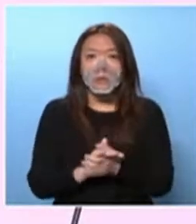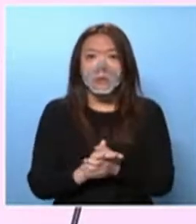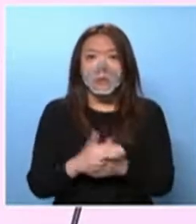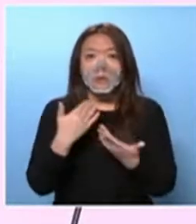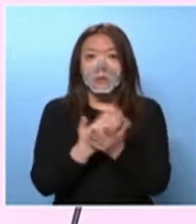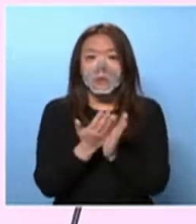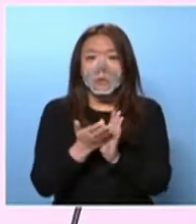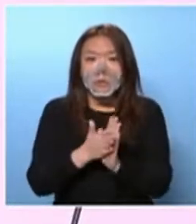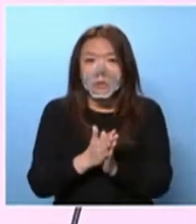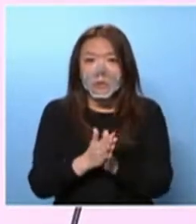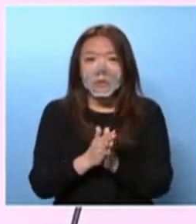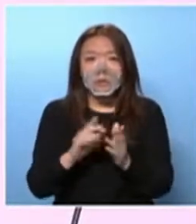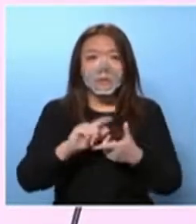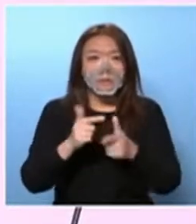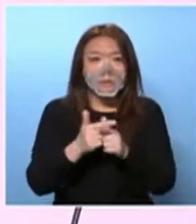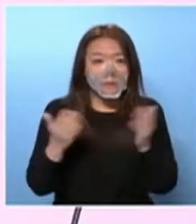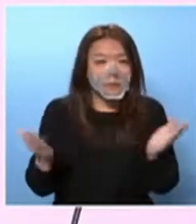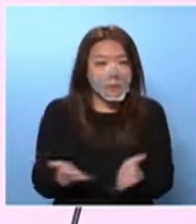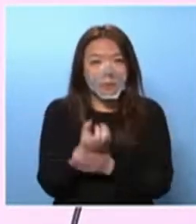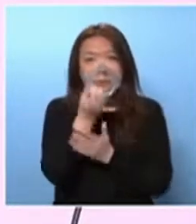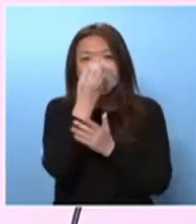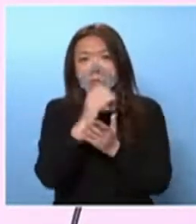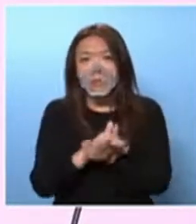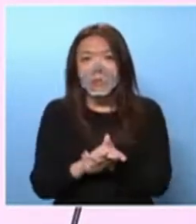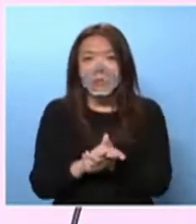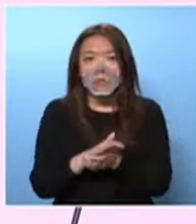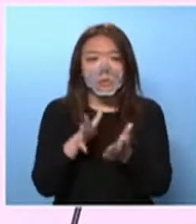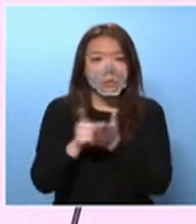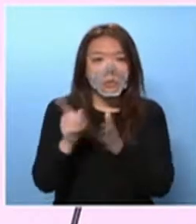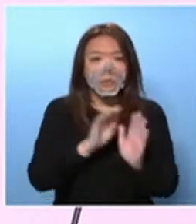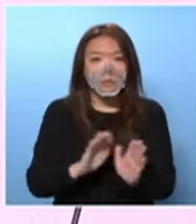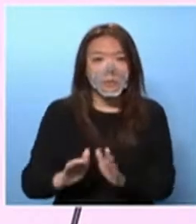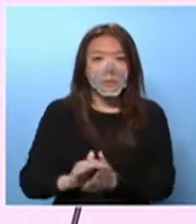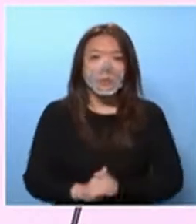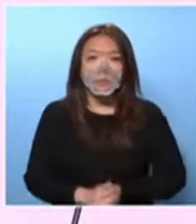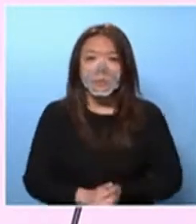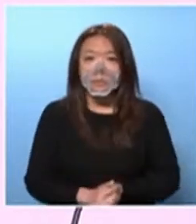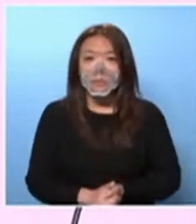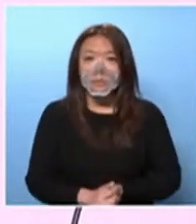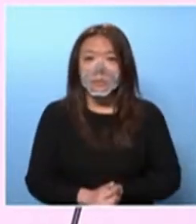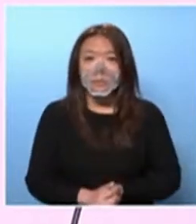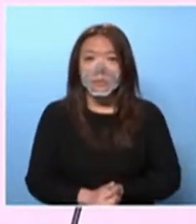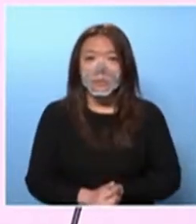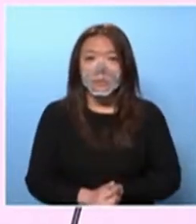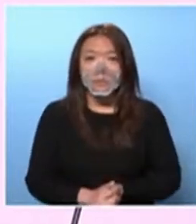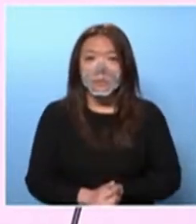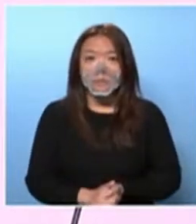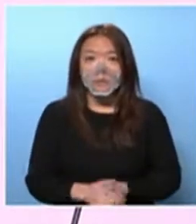relevant stakeholders to promote Hong Kong's IP professional services through different channels.